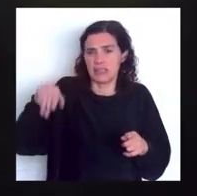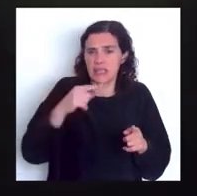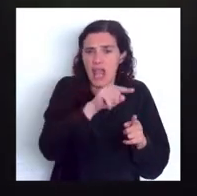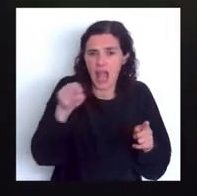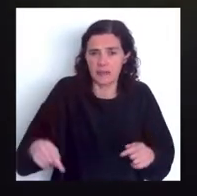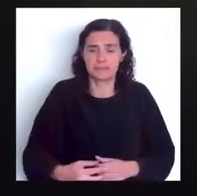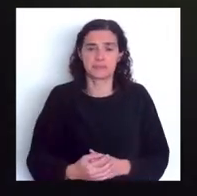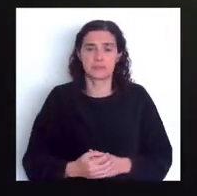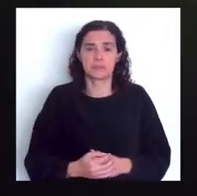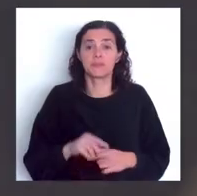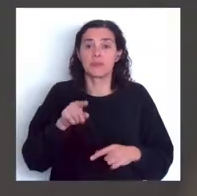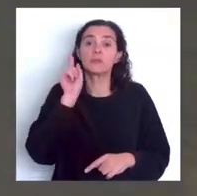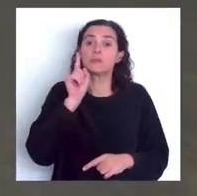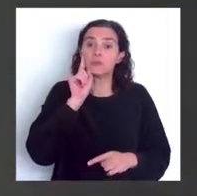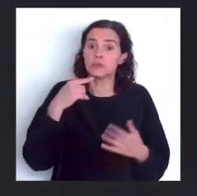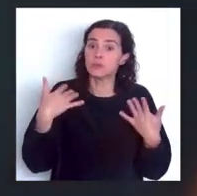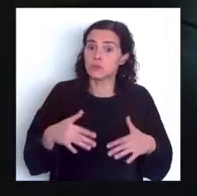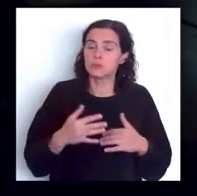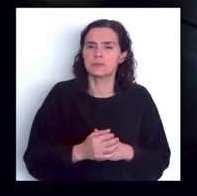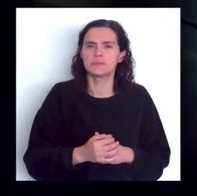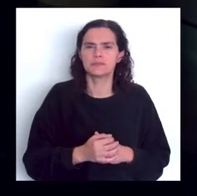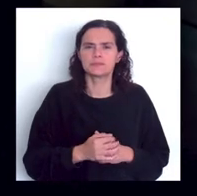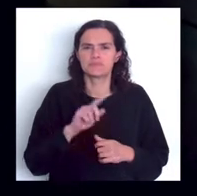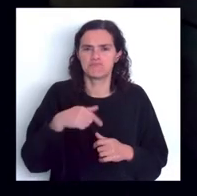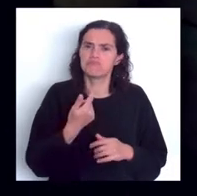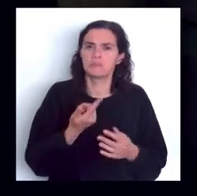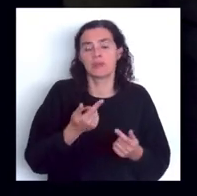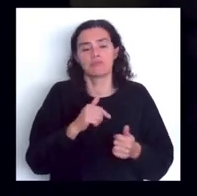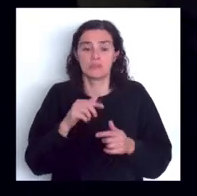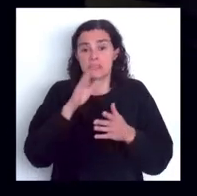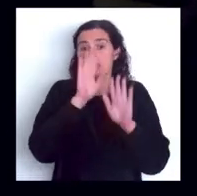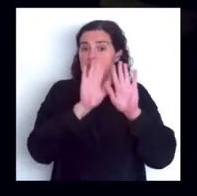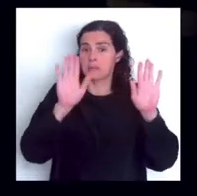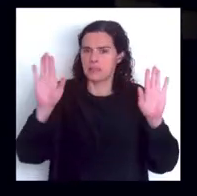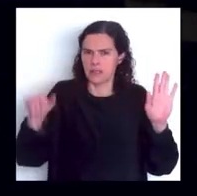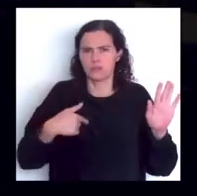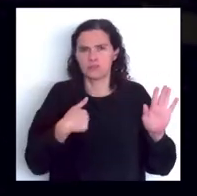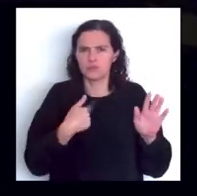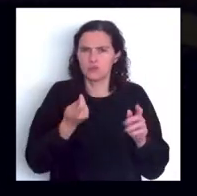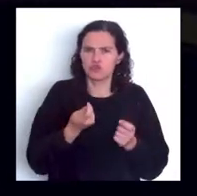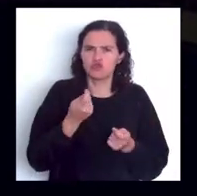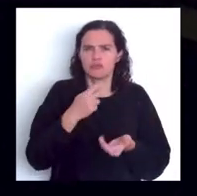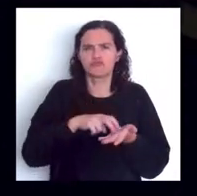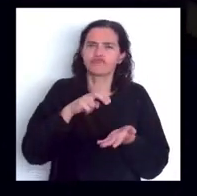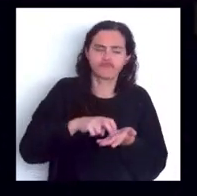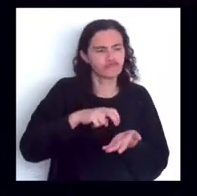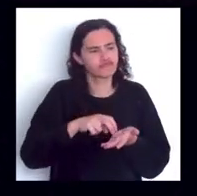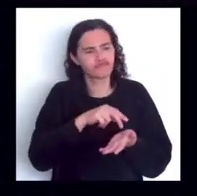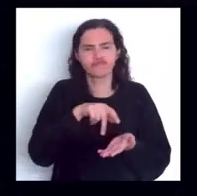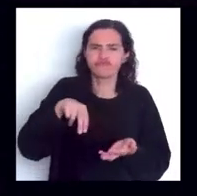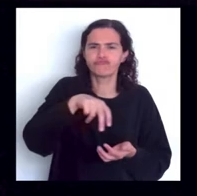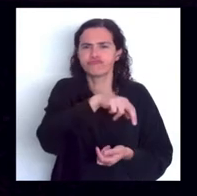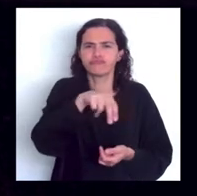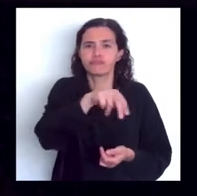art, and science. It's also very important, before leaving the exhibition, that you make a little